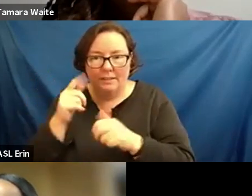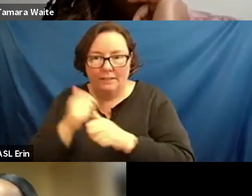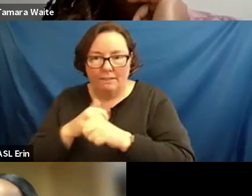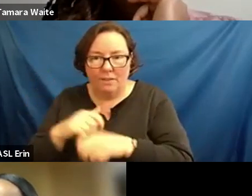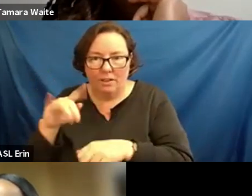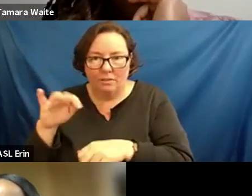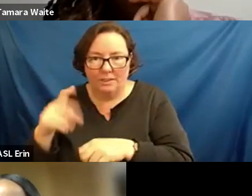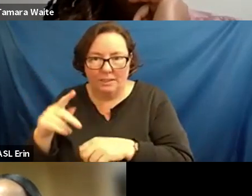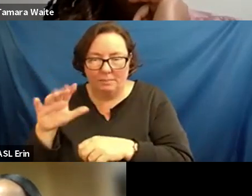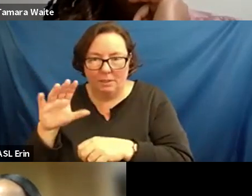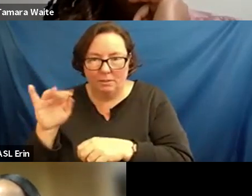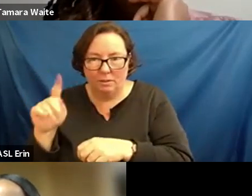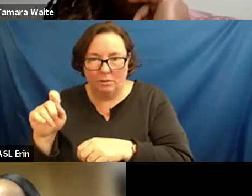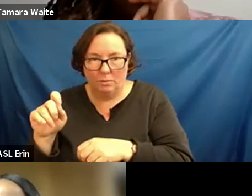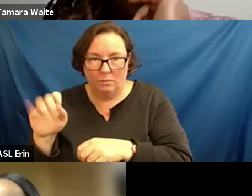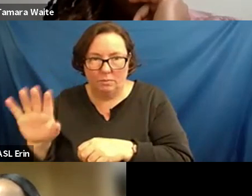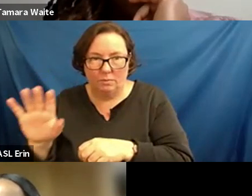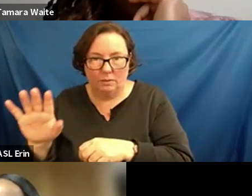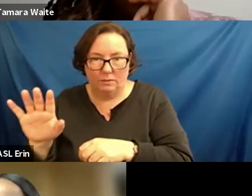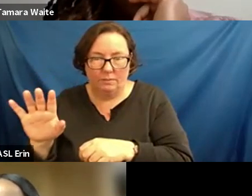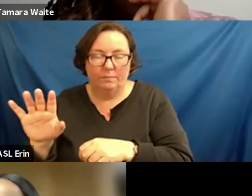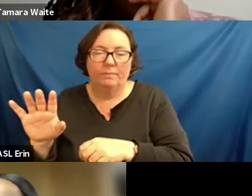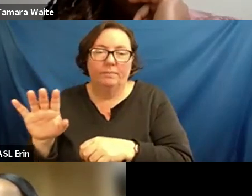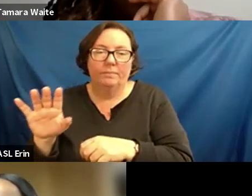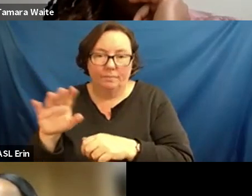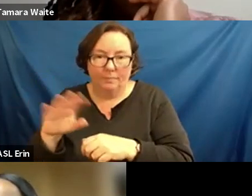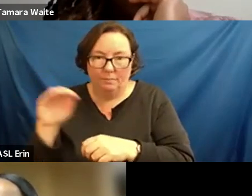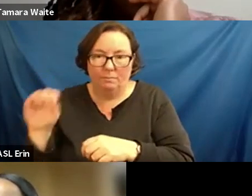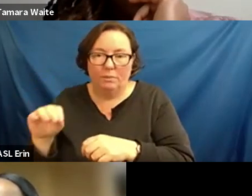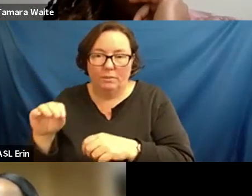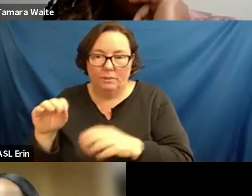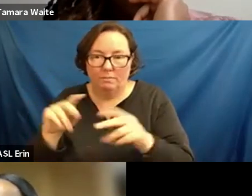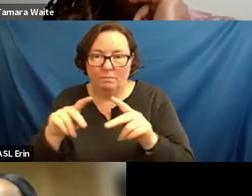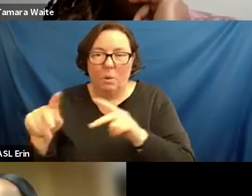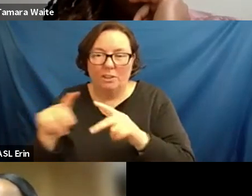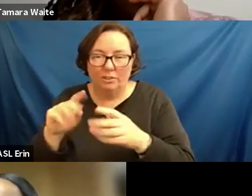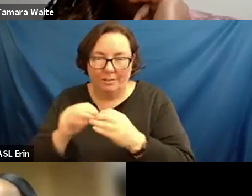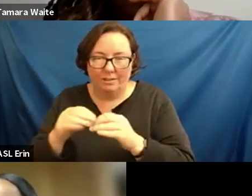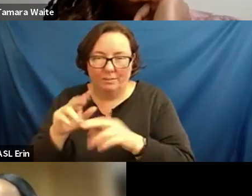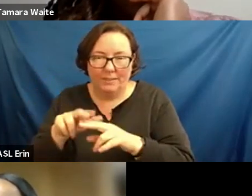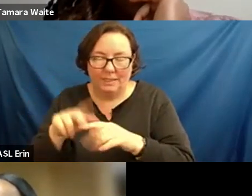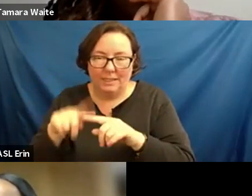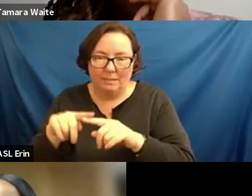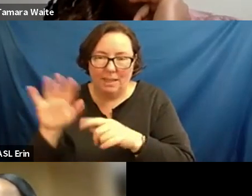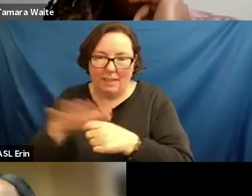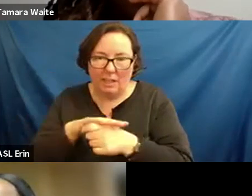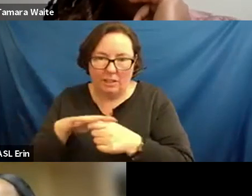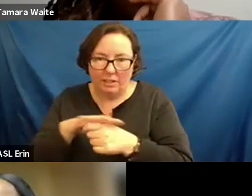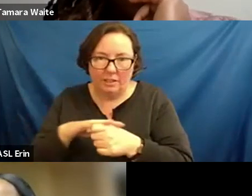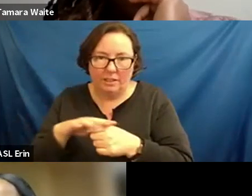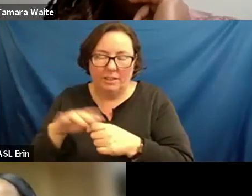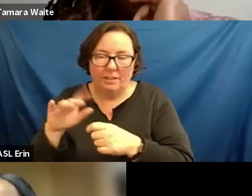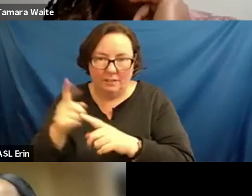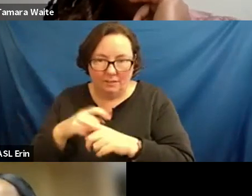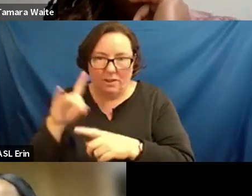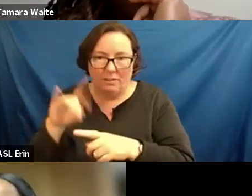zip code would get a proportional number of seats available overall in 80% bucket. And